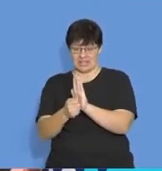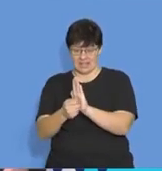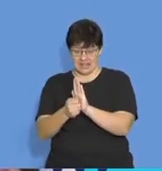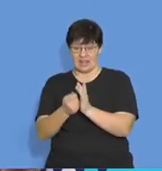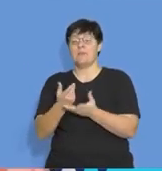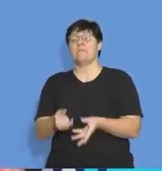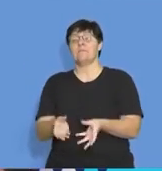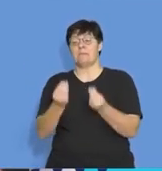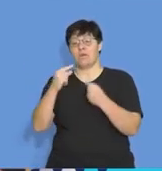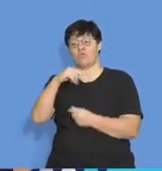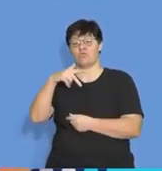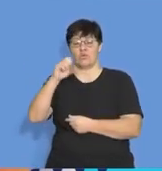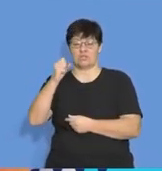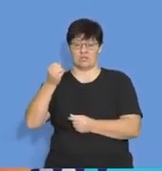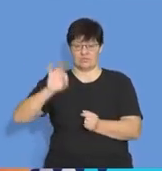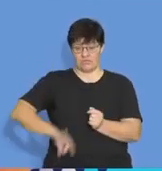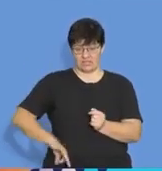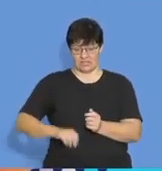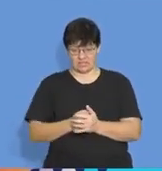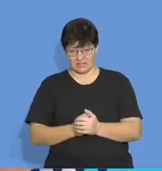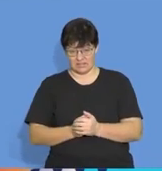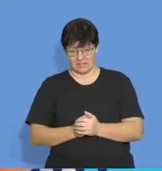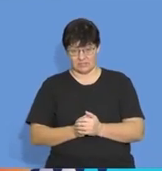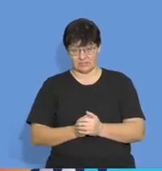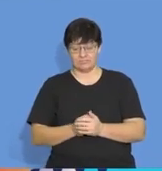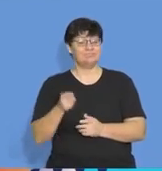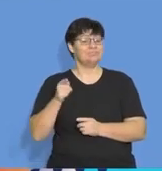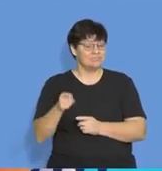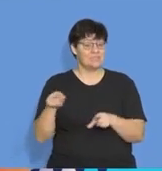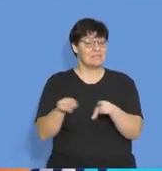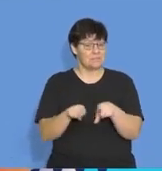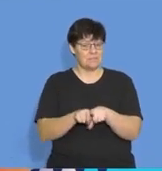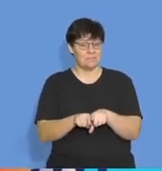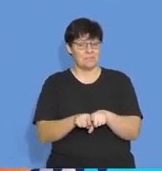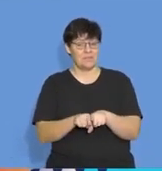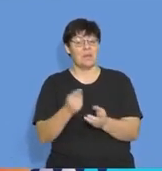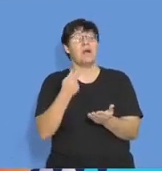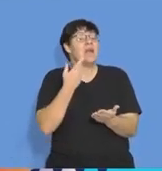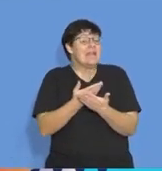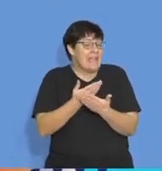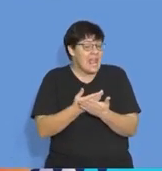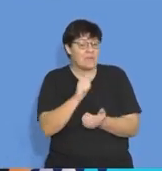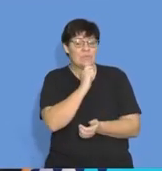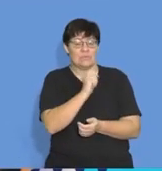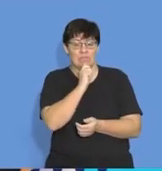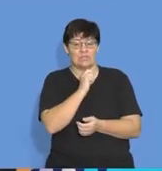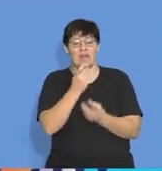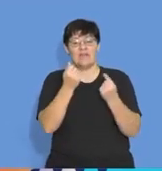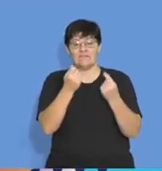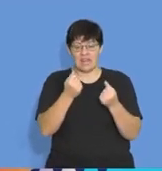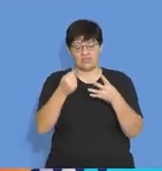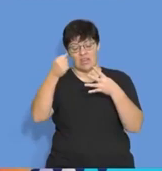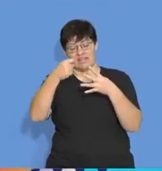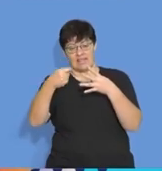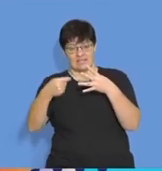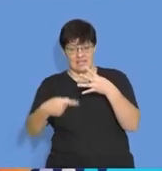profit. Also remember that in this section as well, you must be able to use your financial indicators. The